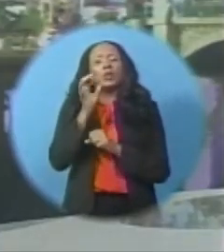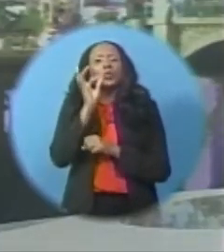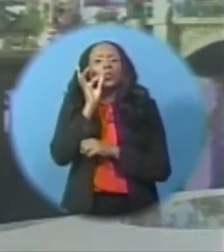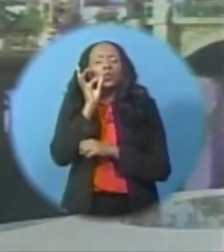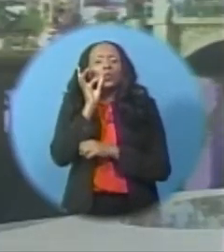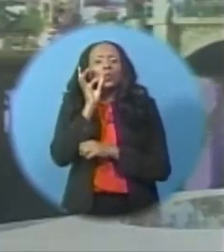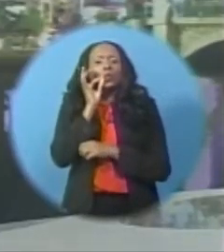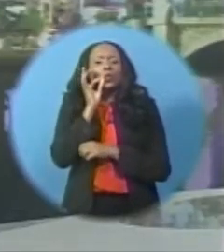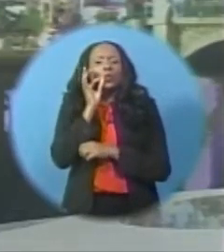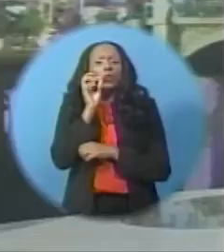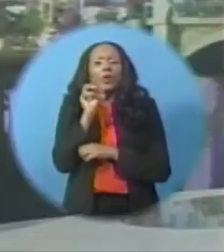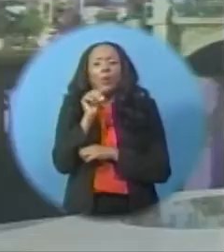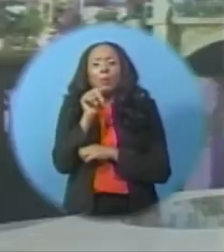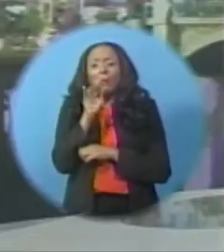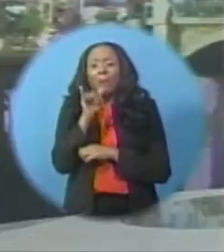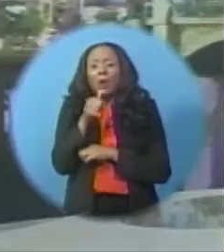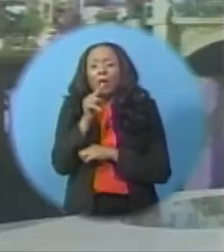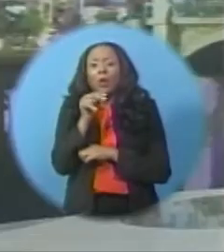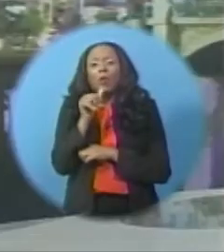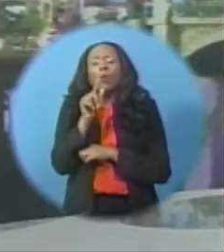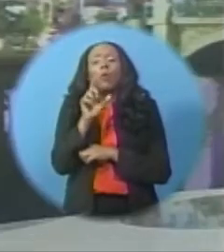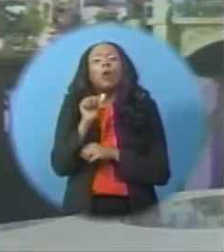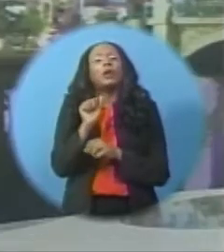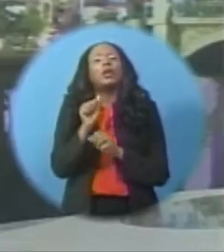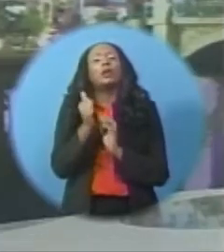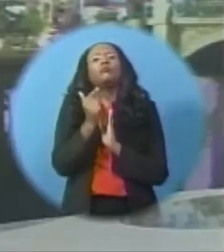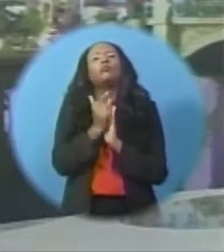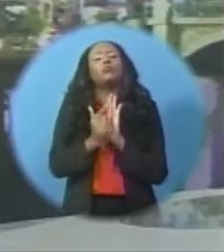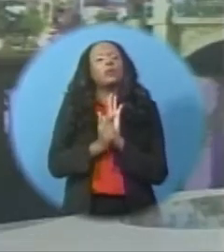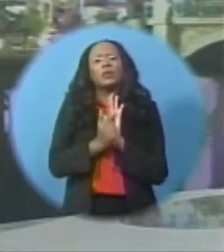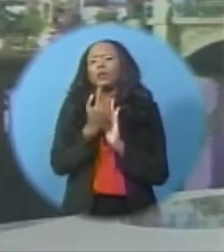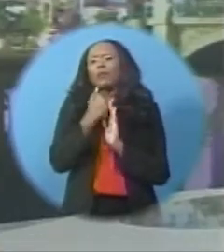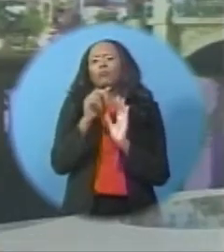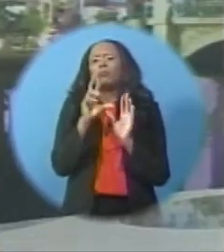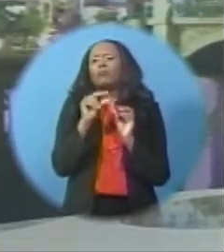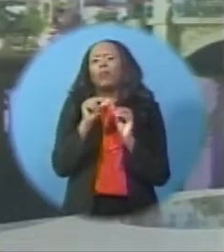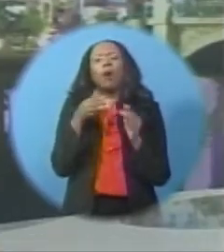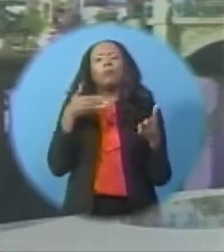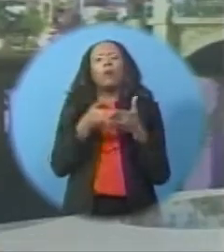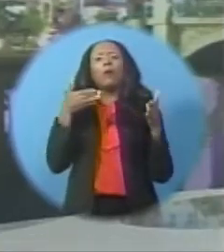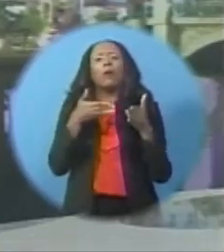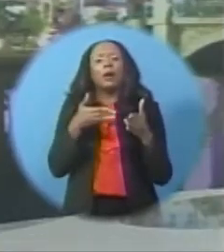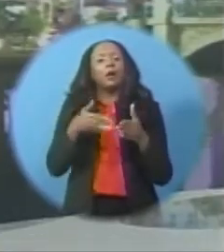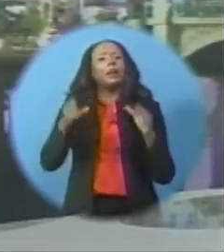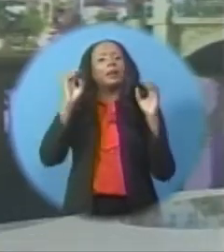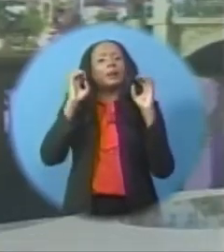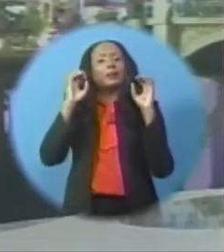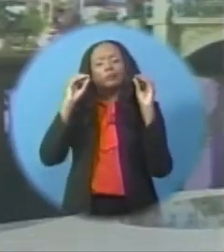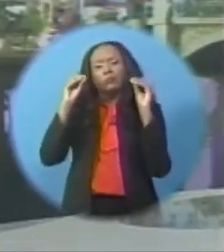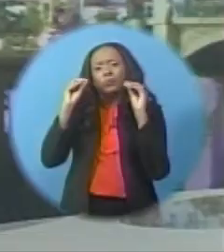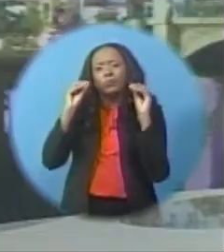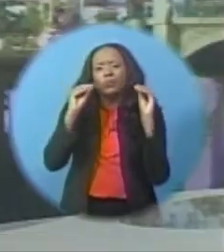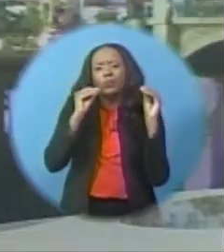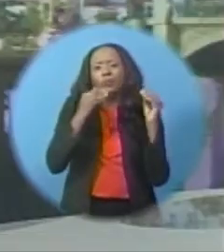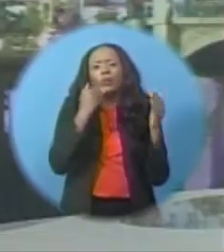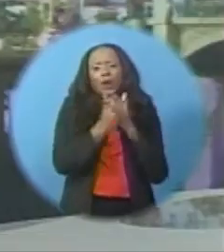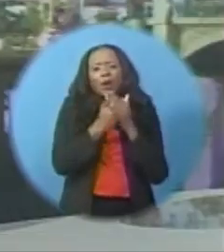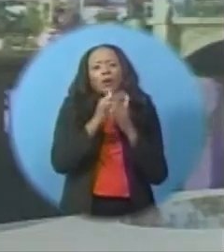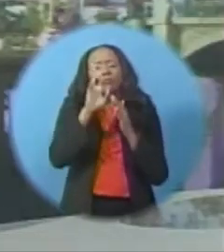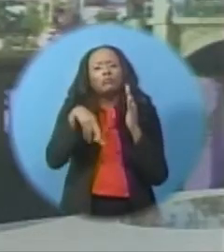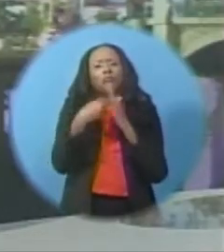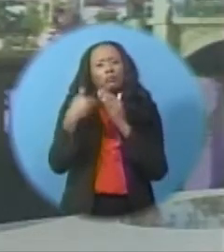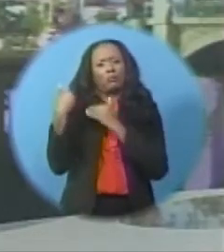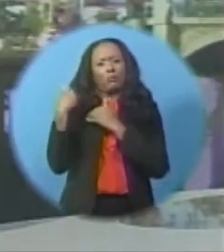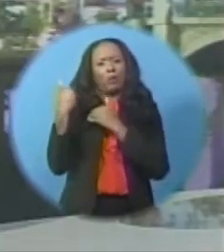marijuana in Barbados and the Caribbean, saying sound education has a major role to play in steering society against